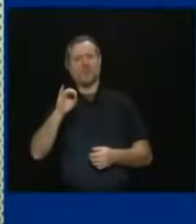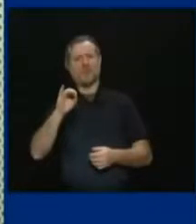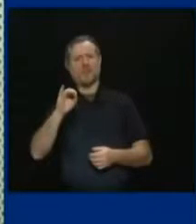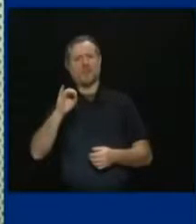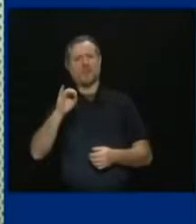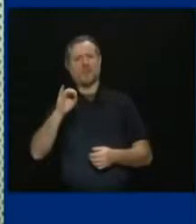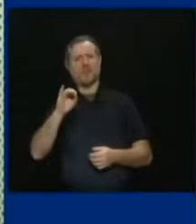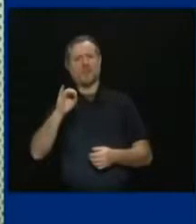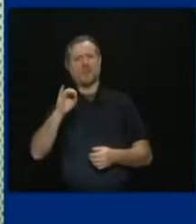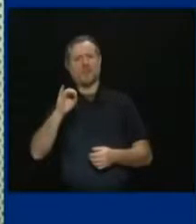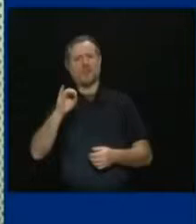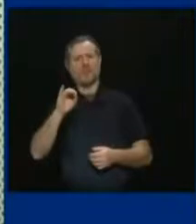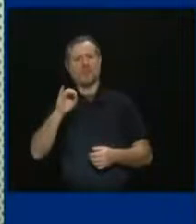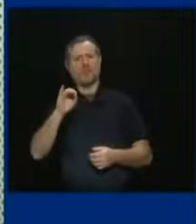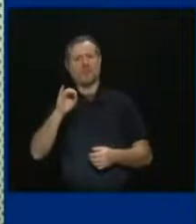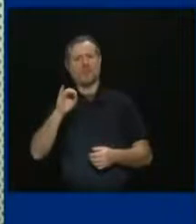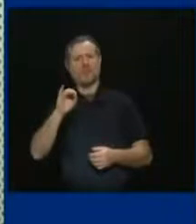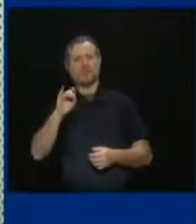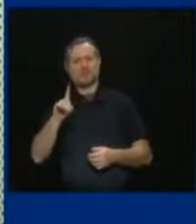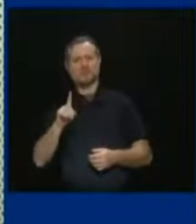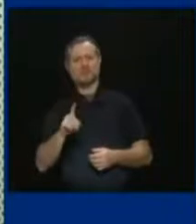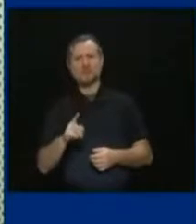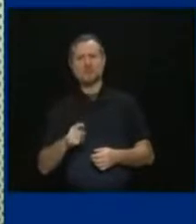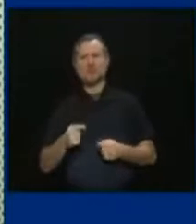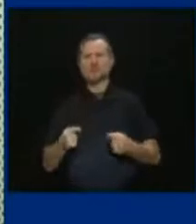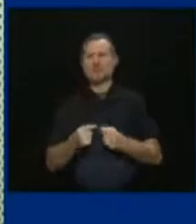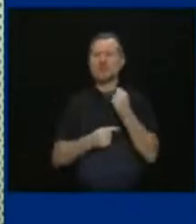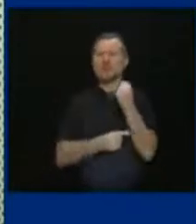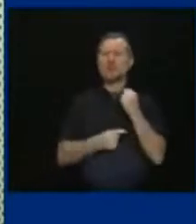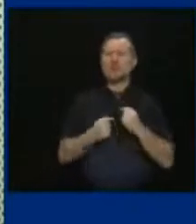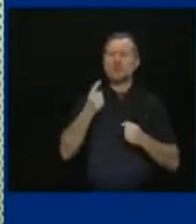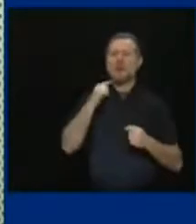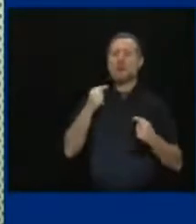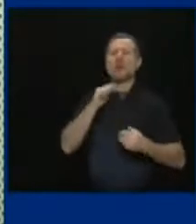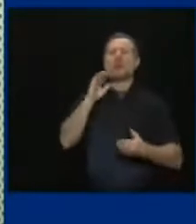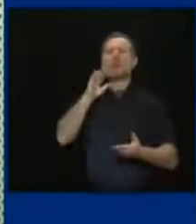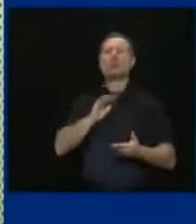you. Clearly, she's blaming the doctor. Alleviate the pain.